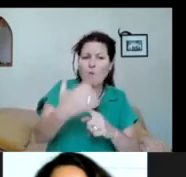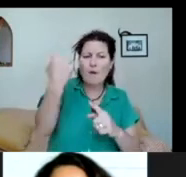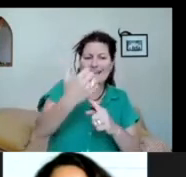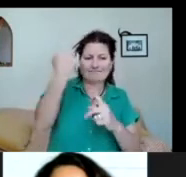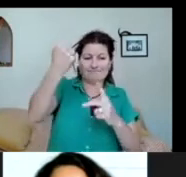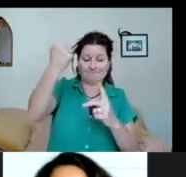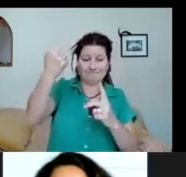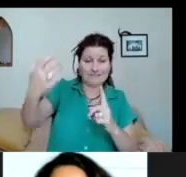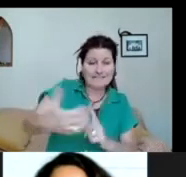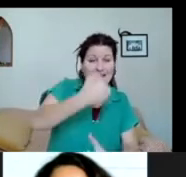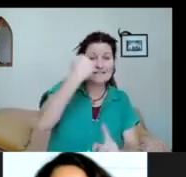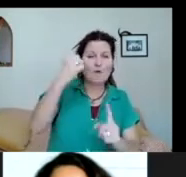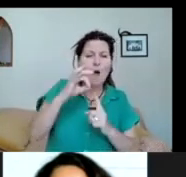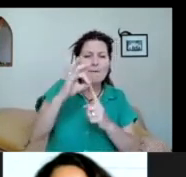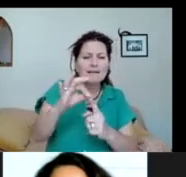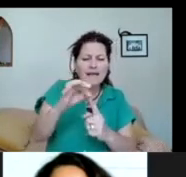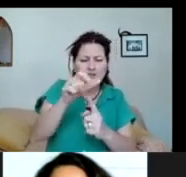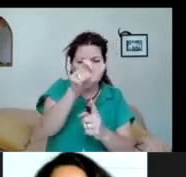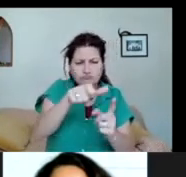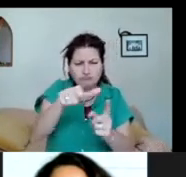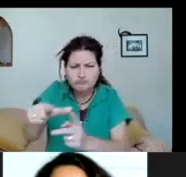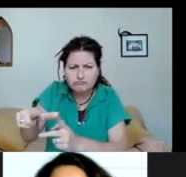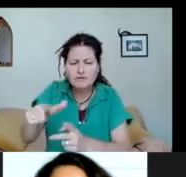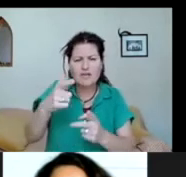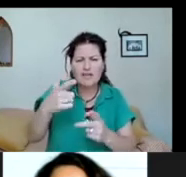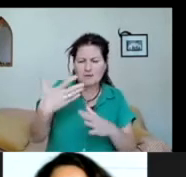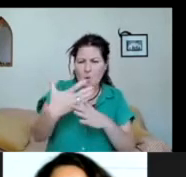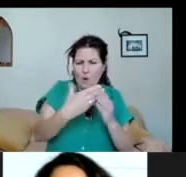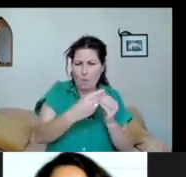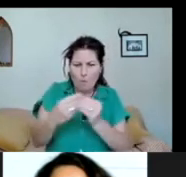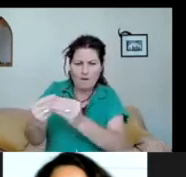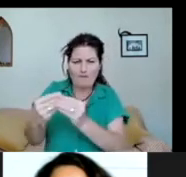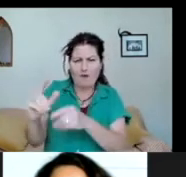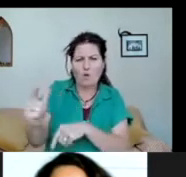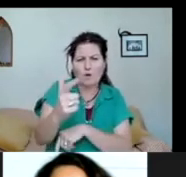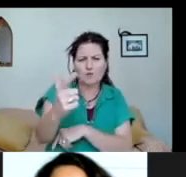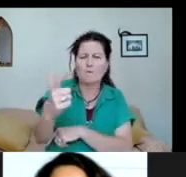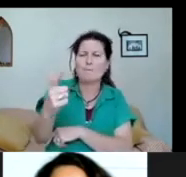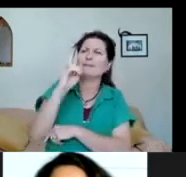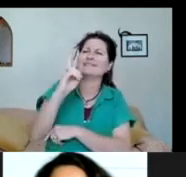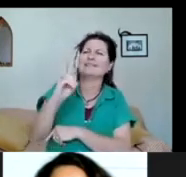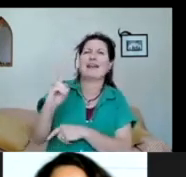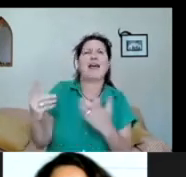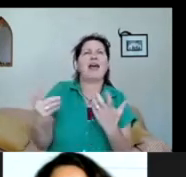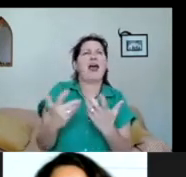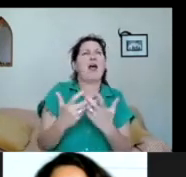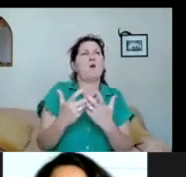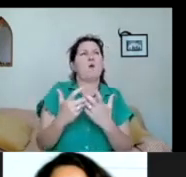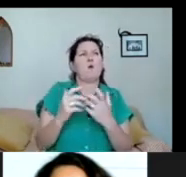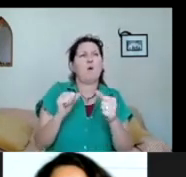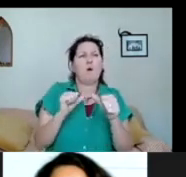about working together with Lewisham and see how to best sort of come towards each